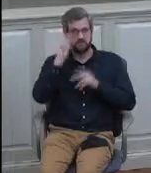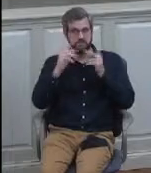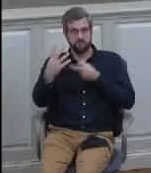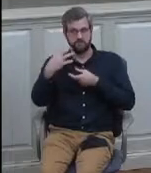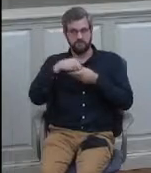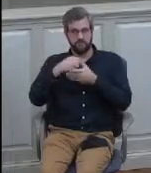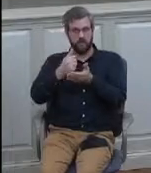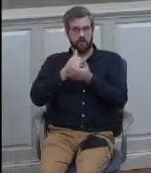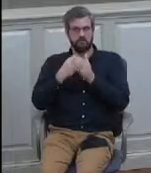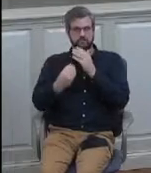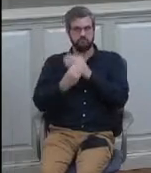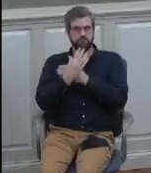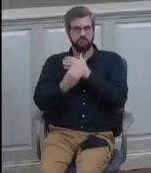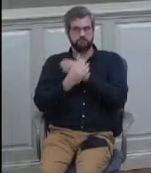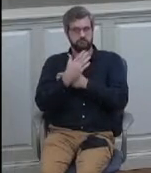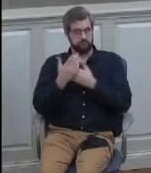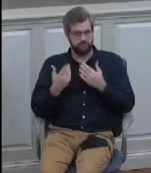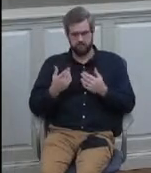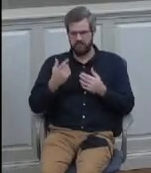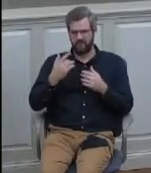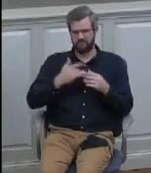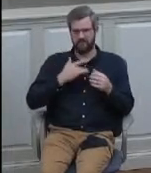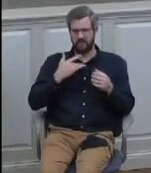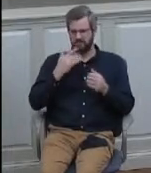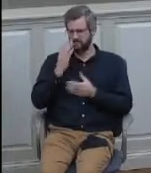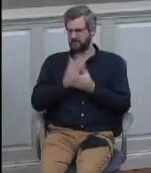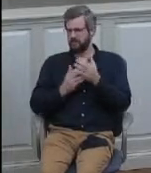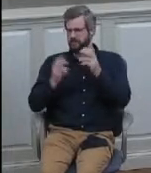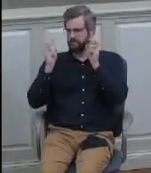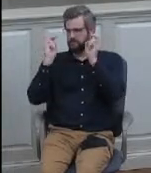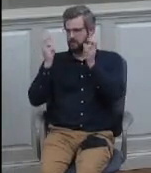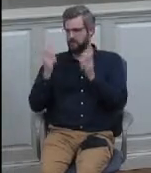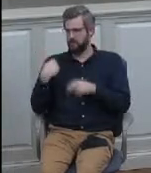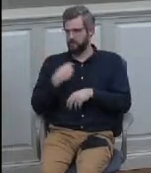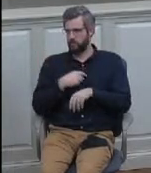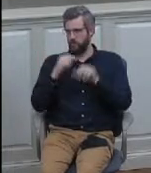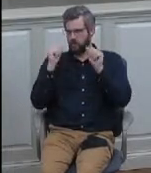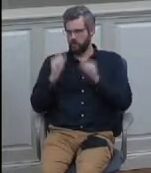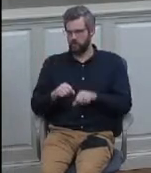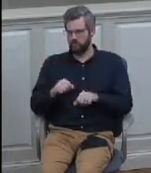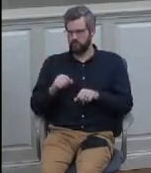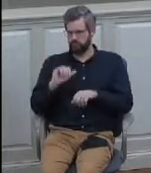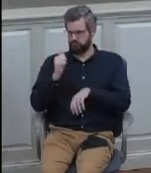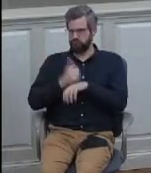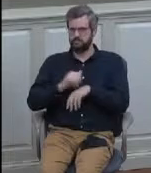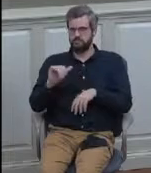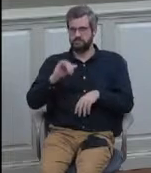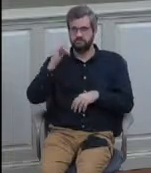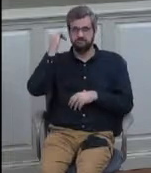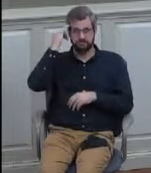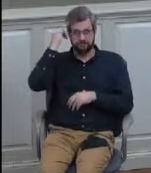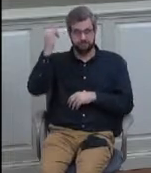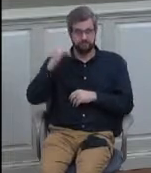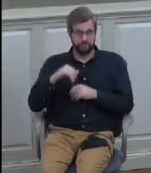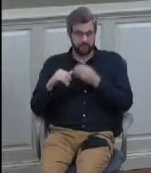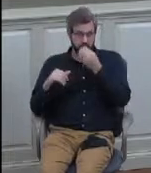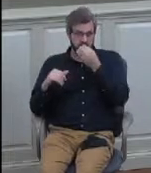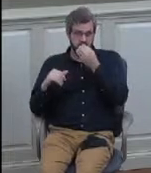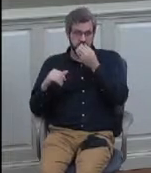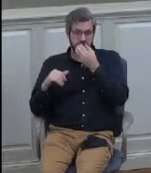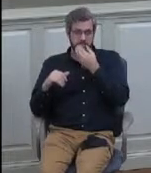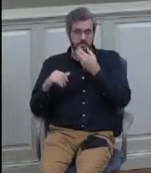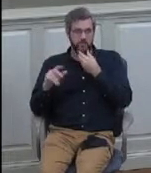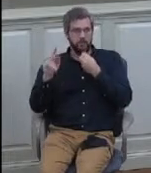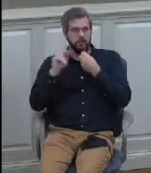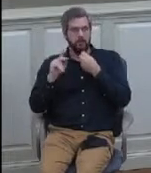But I thought there were some other topics that we could maybe do that same thing on. People that I